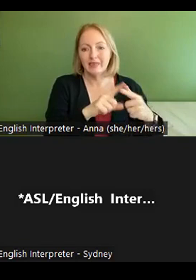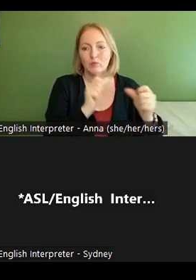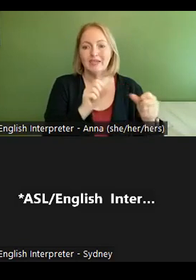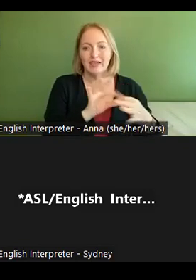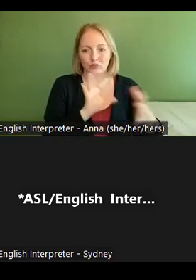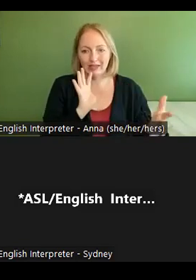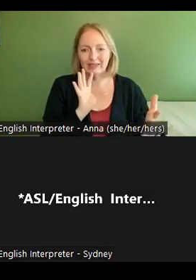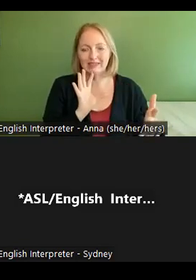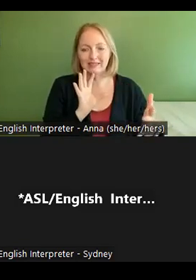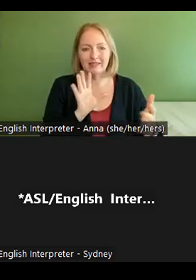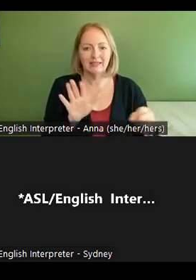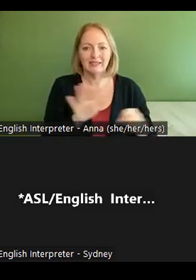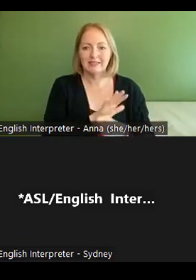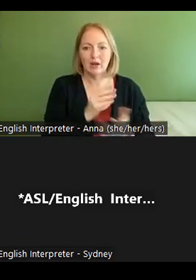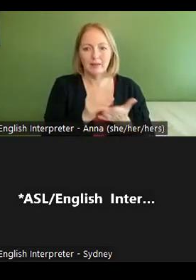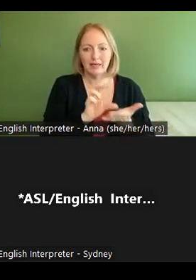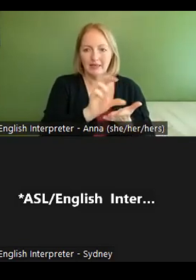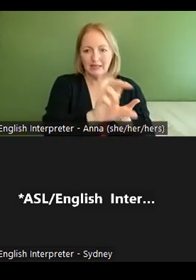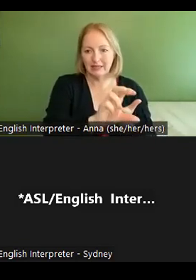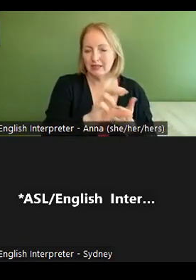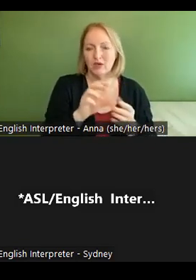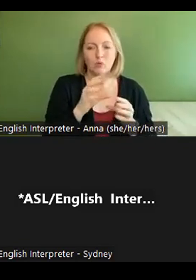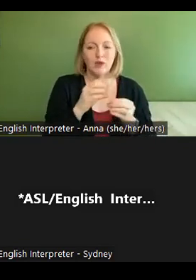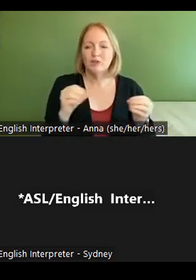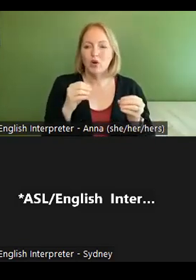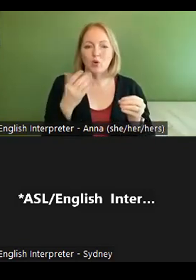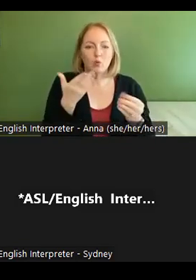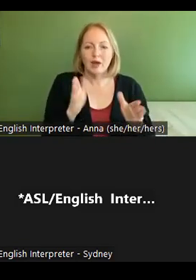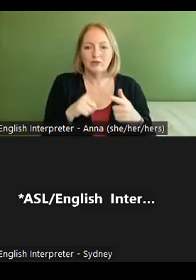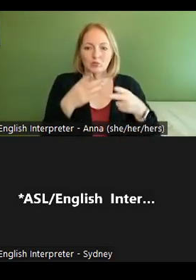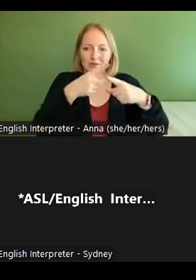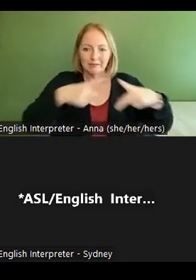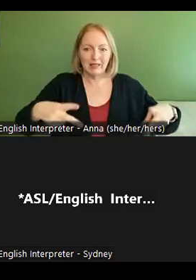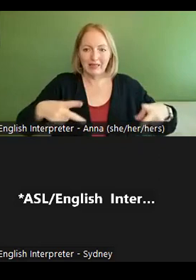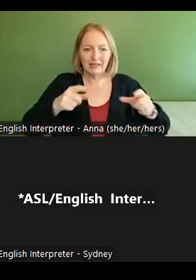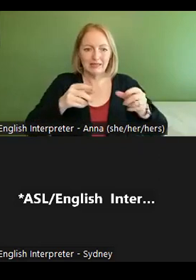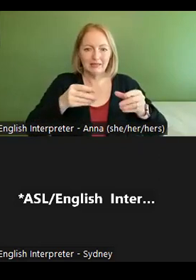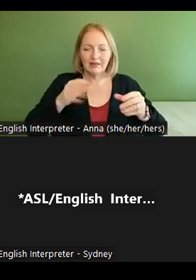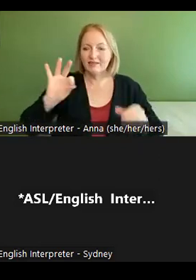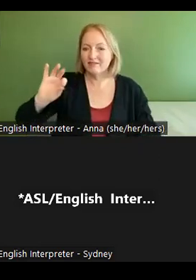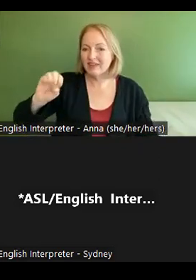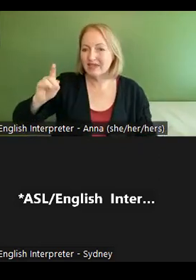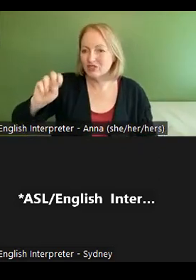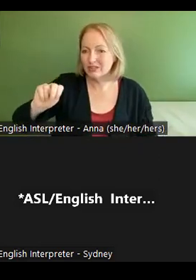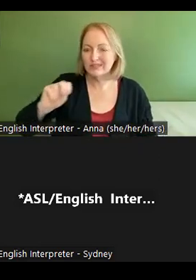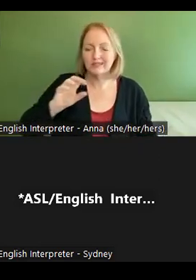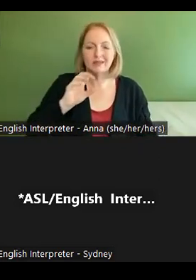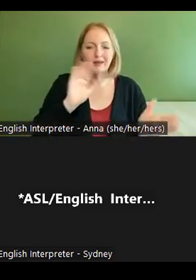release then the entire monies. We don't have a way of parsing out what is a fetch-in and what is their